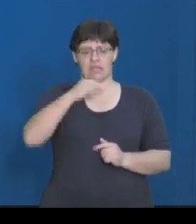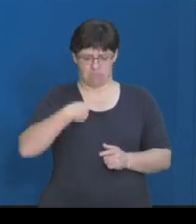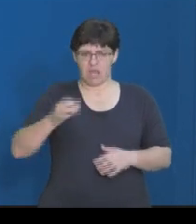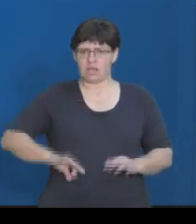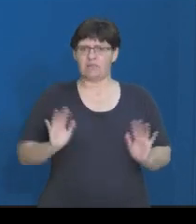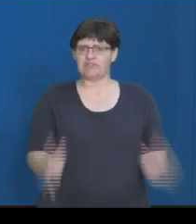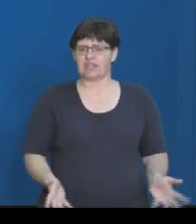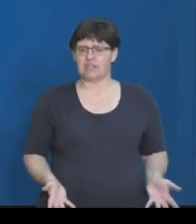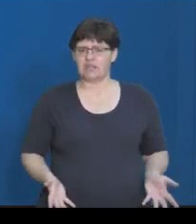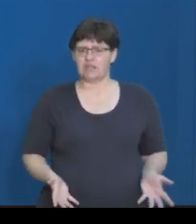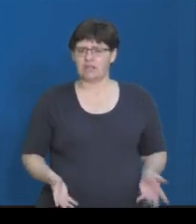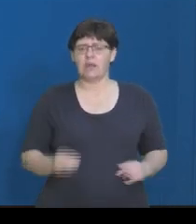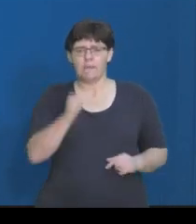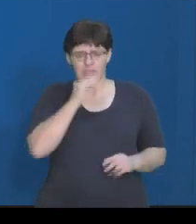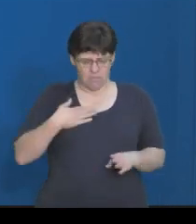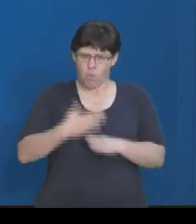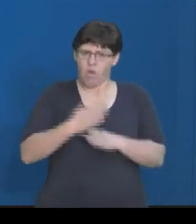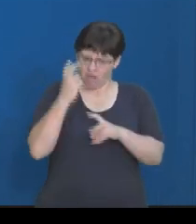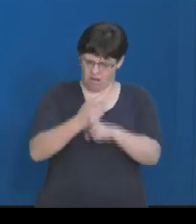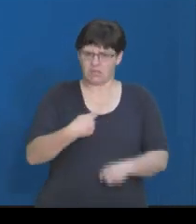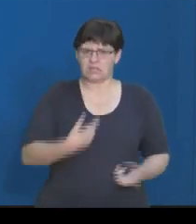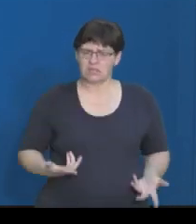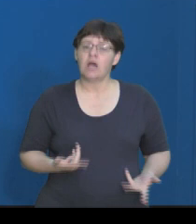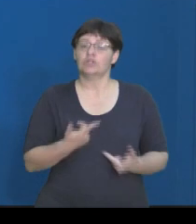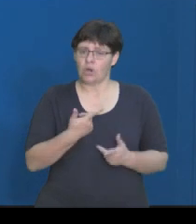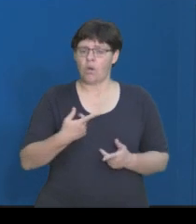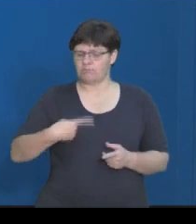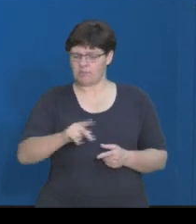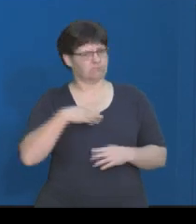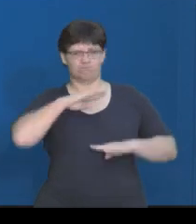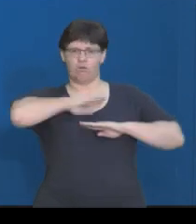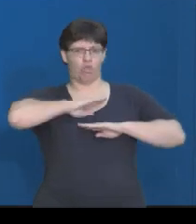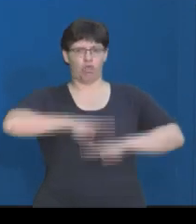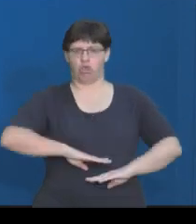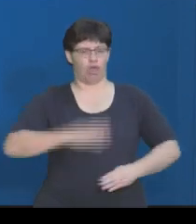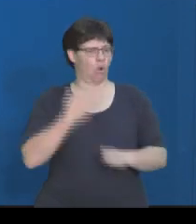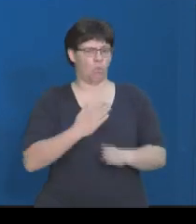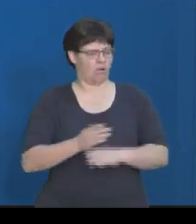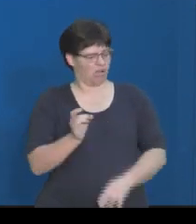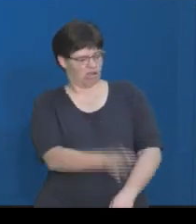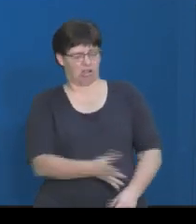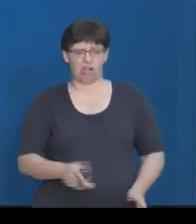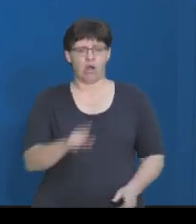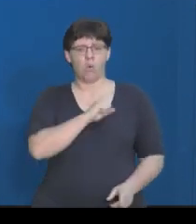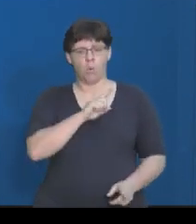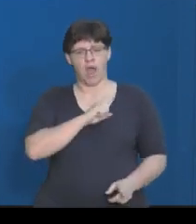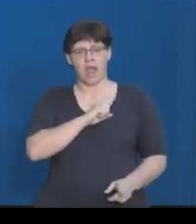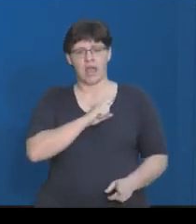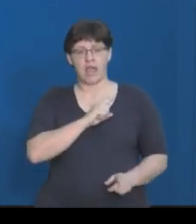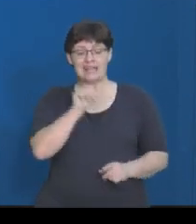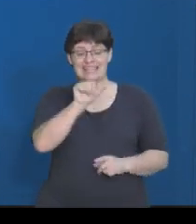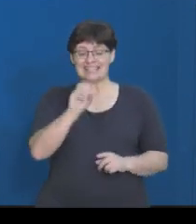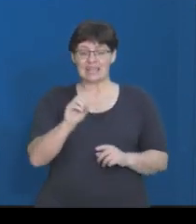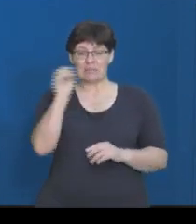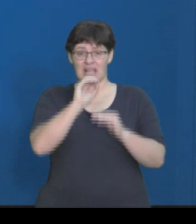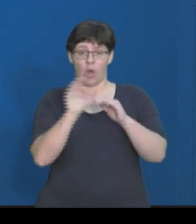income of which they work for. Taxpayers might be demotivated to work because more than half, which is